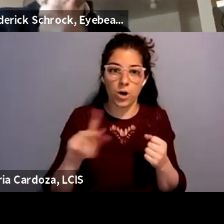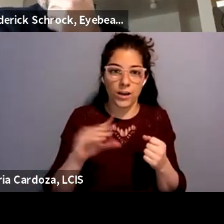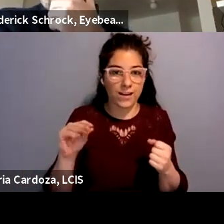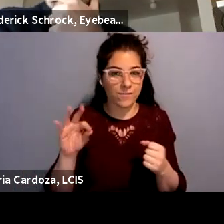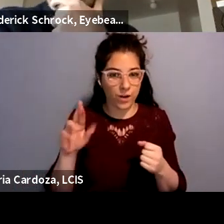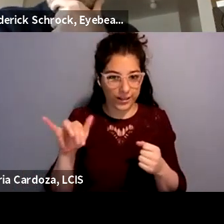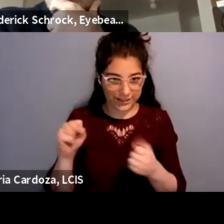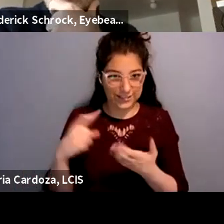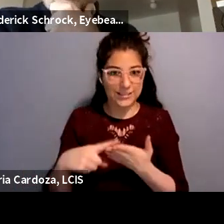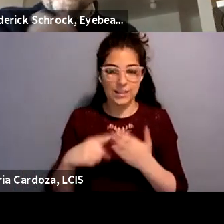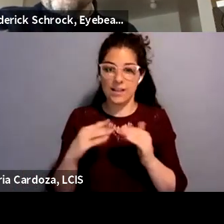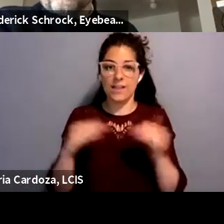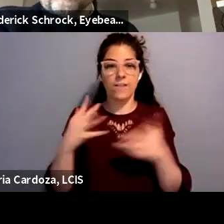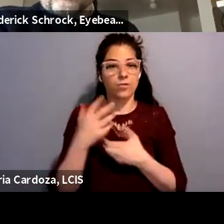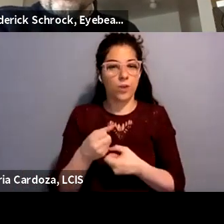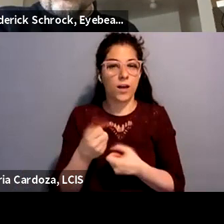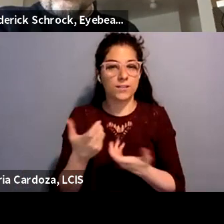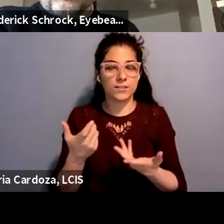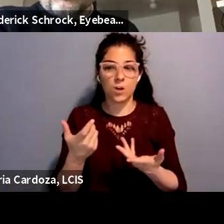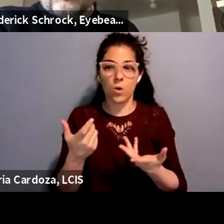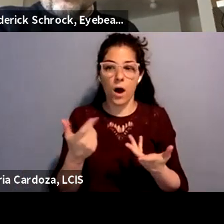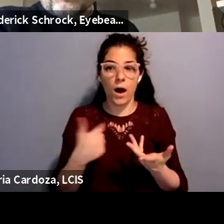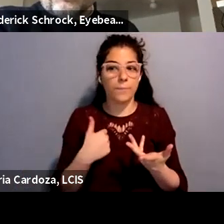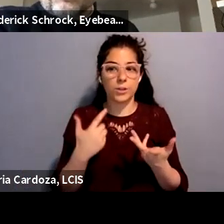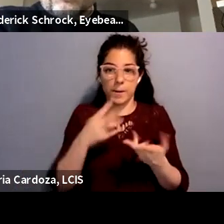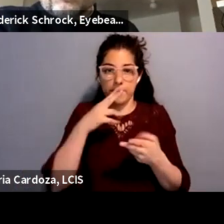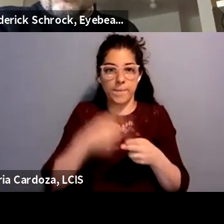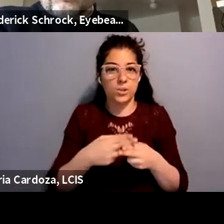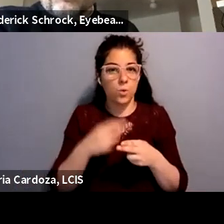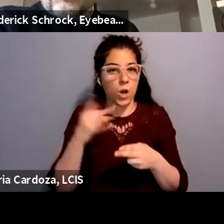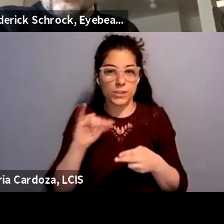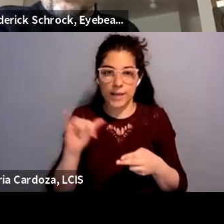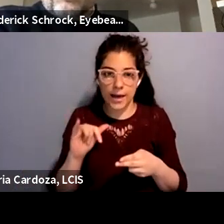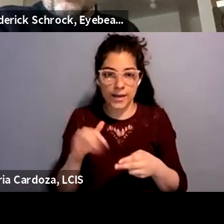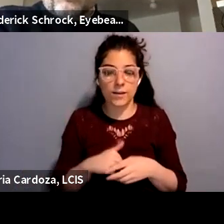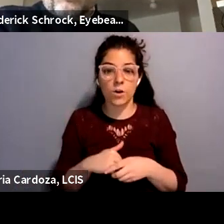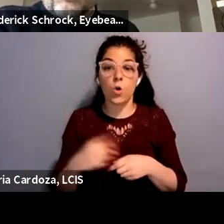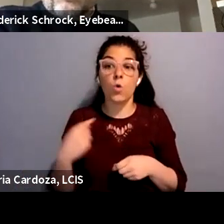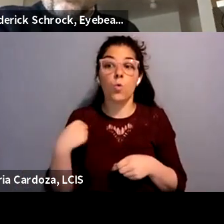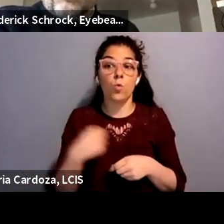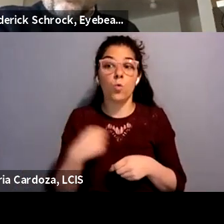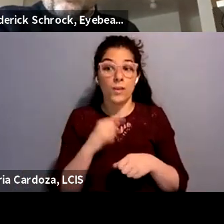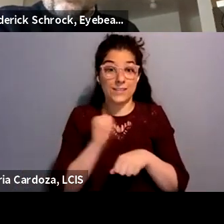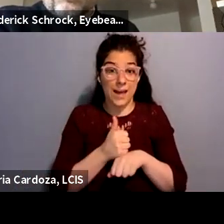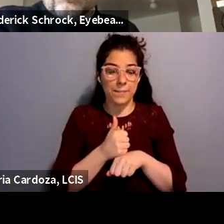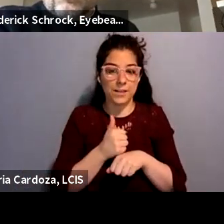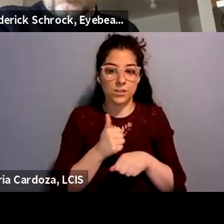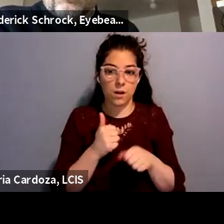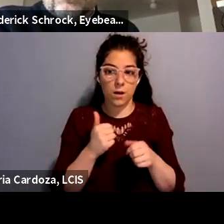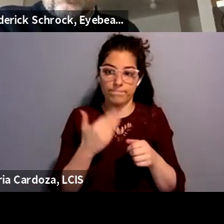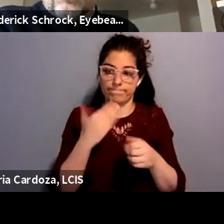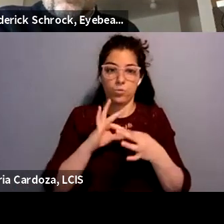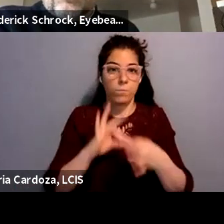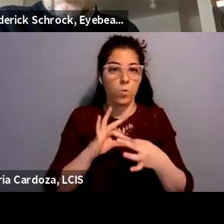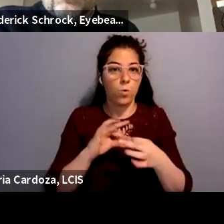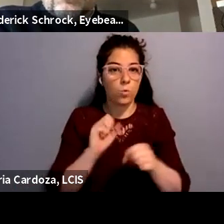discussed, this level of trust. So, you know, let me just dimension what that looks like. We had established such a rapport working